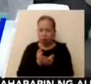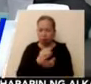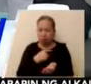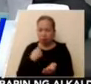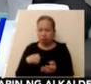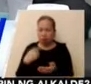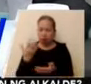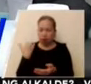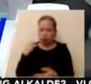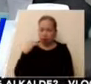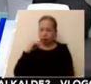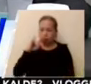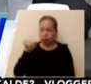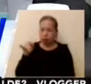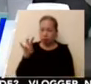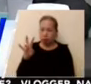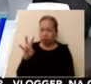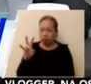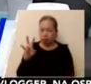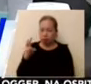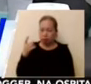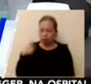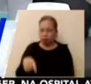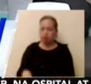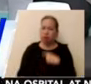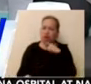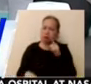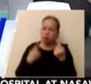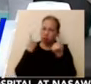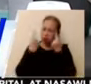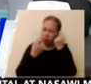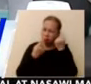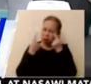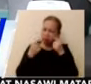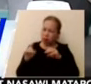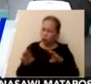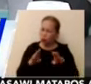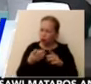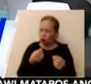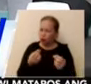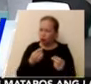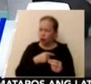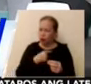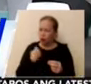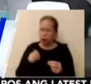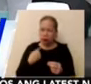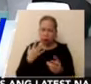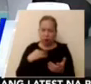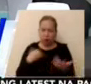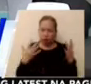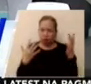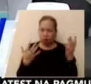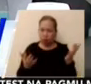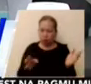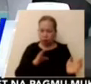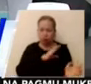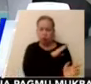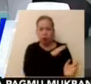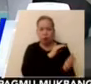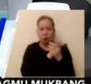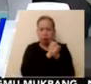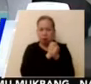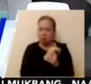17. While we are very concerned about China's behavior, we would like to commend the bravery of the Philippine